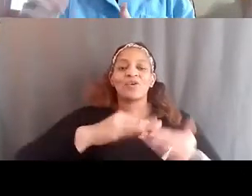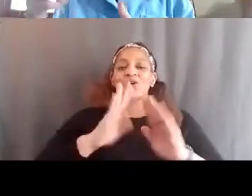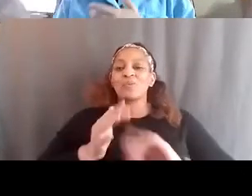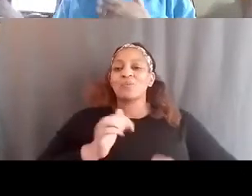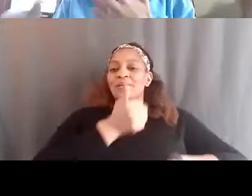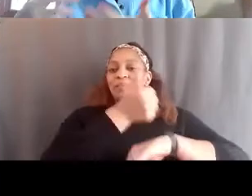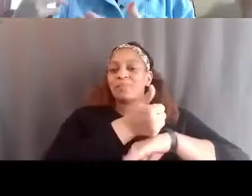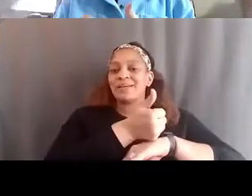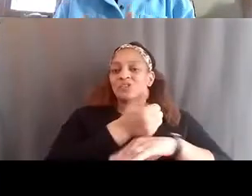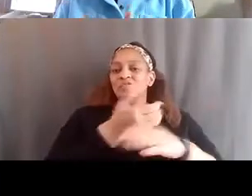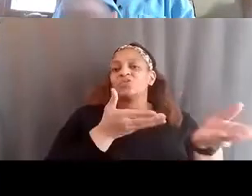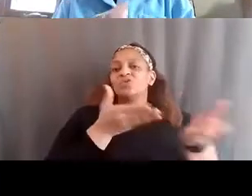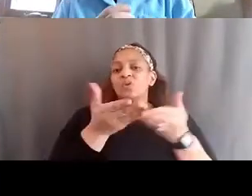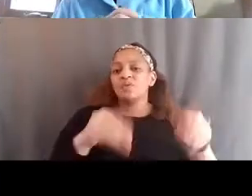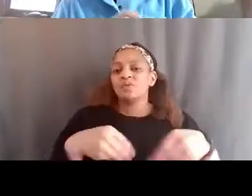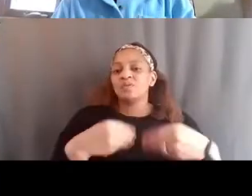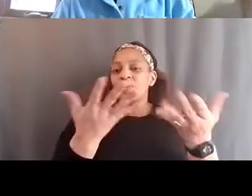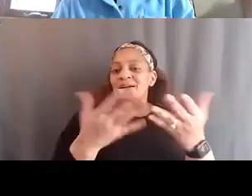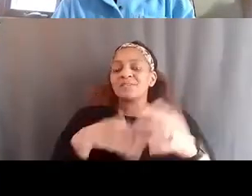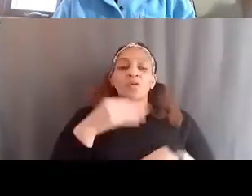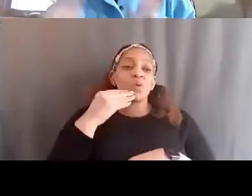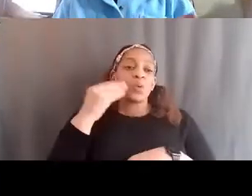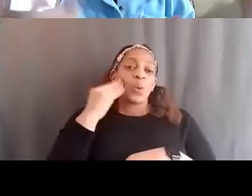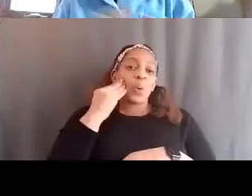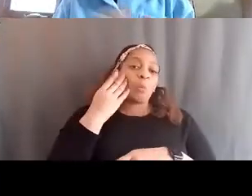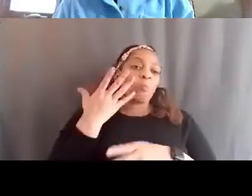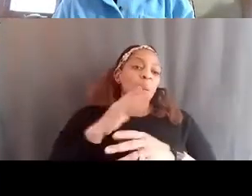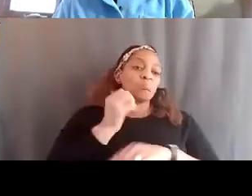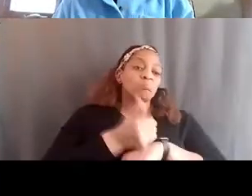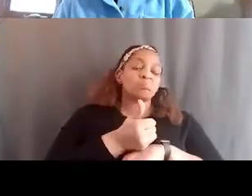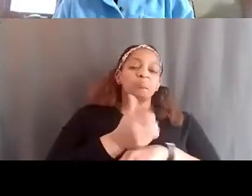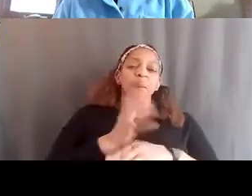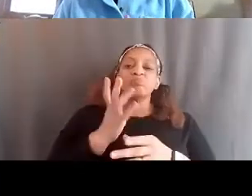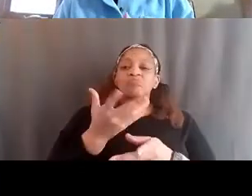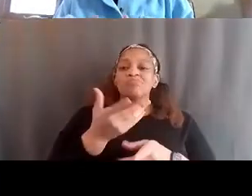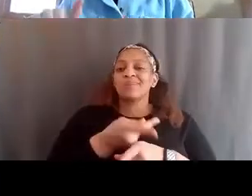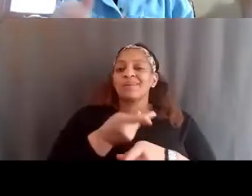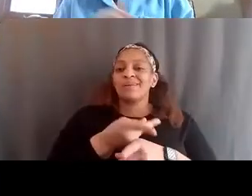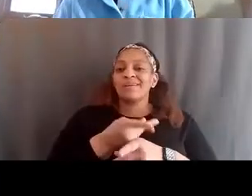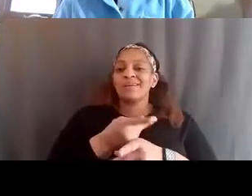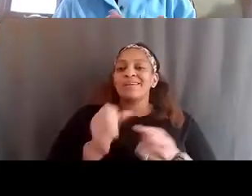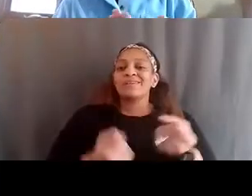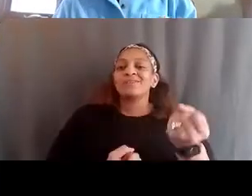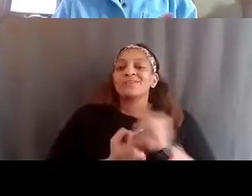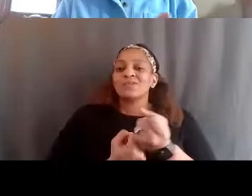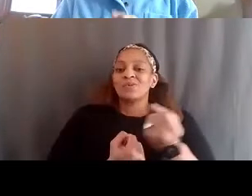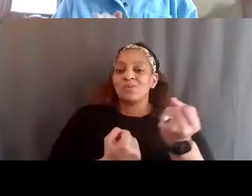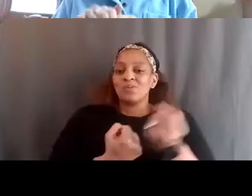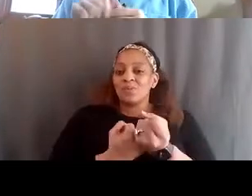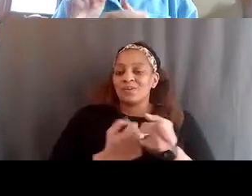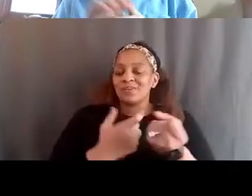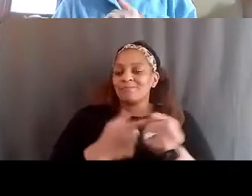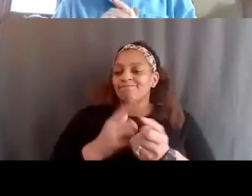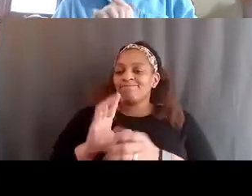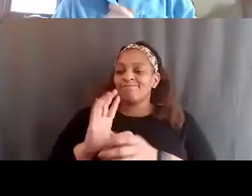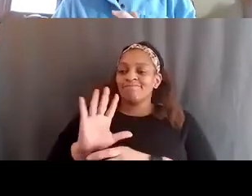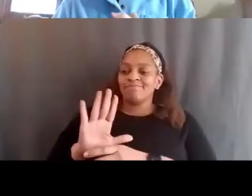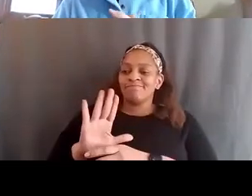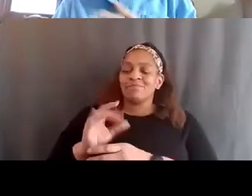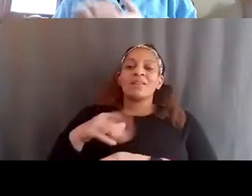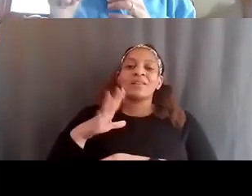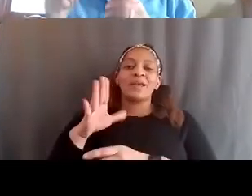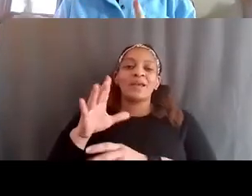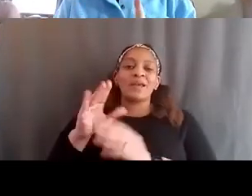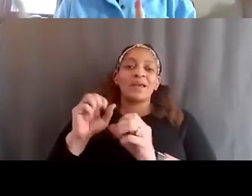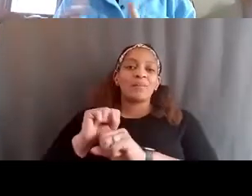providers who deliver home and community-based services, including supported employment. So the states